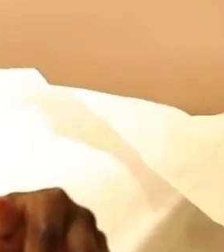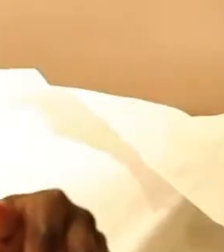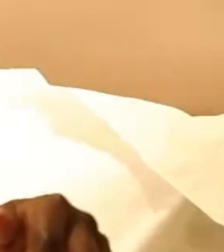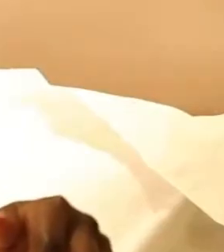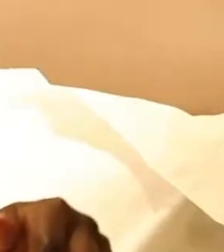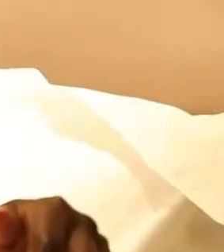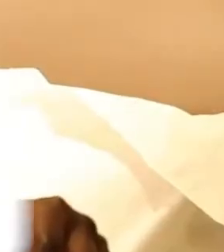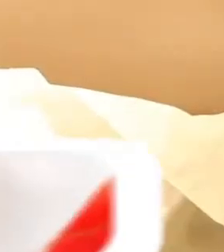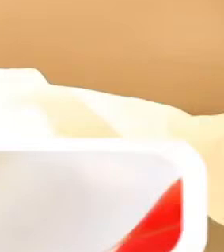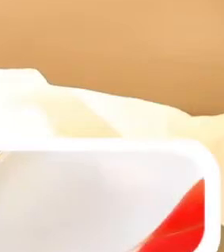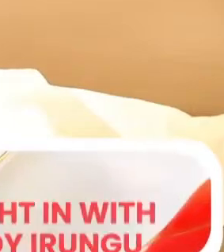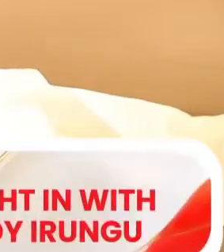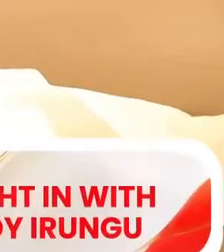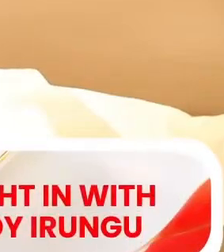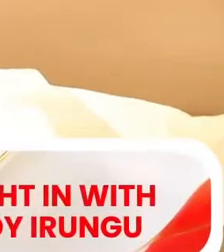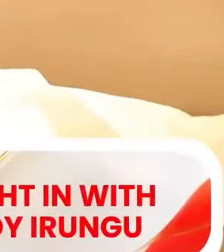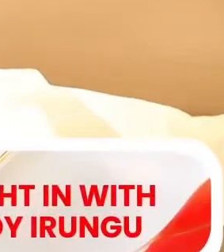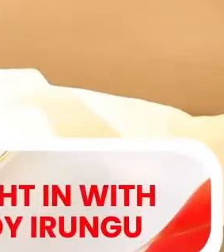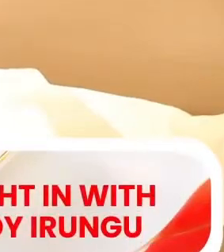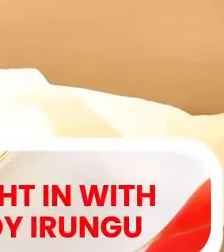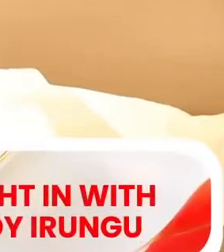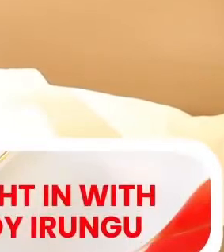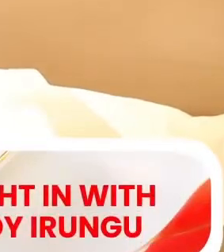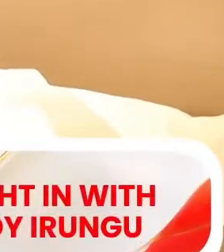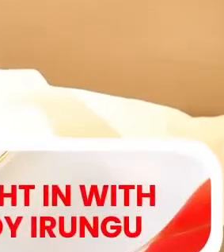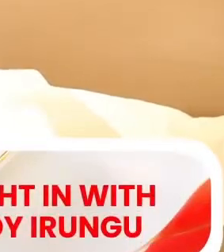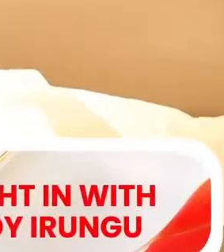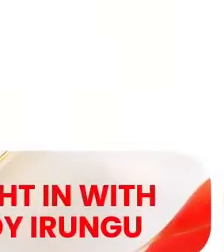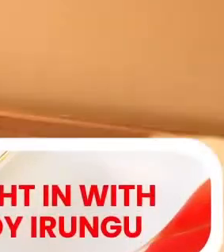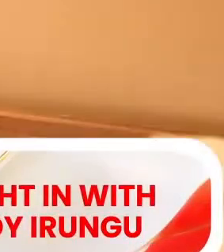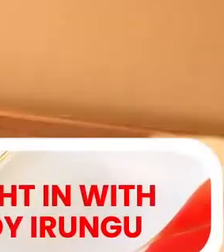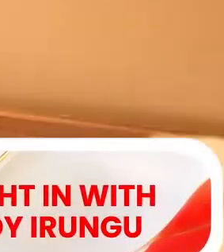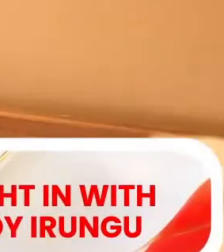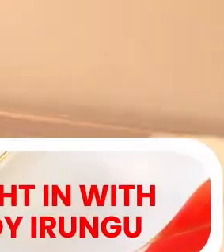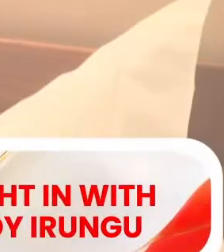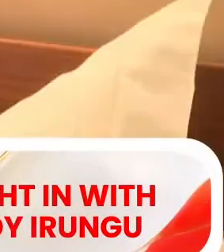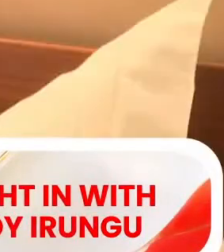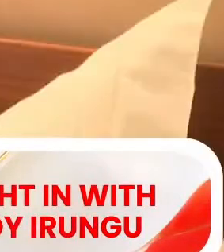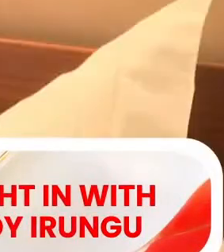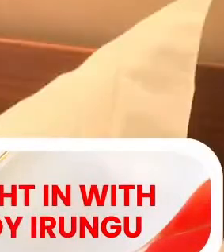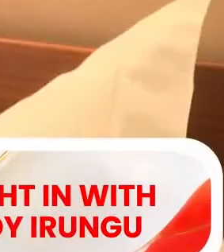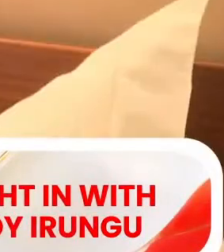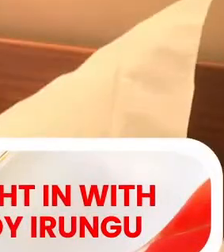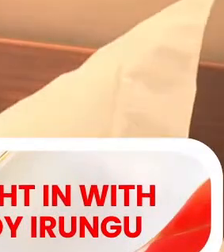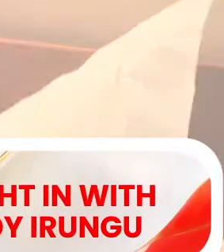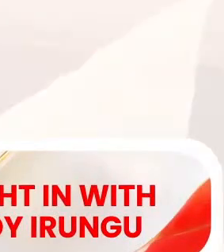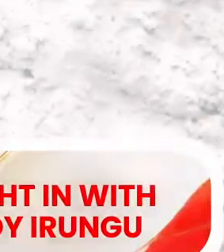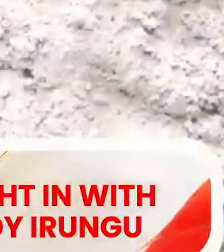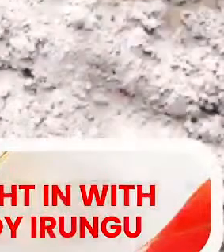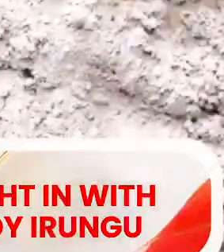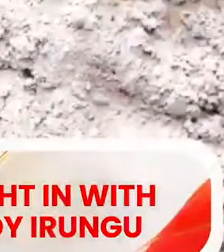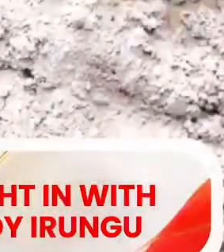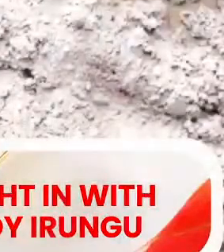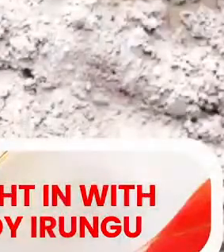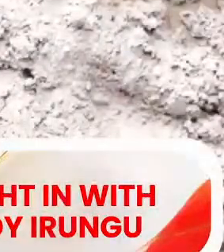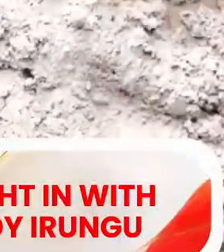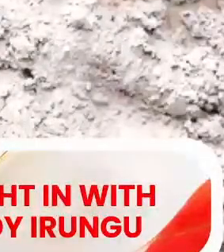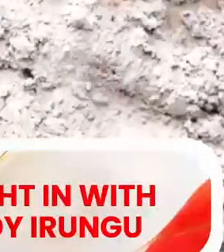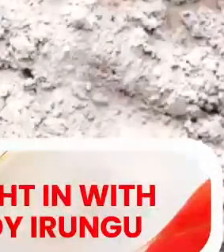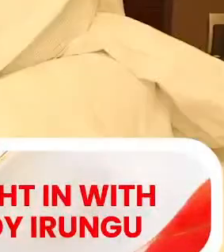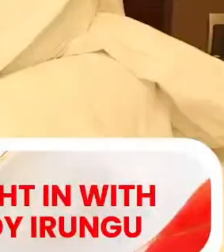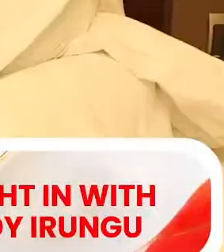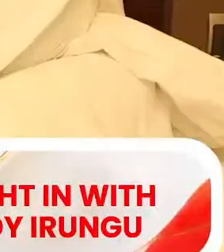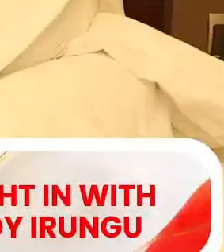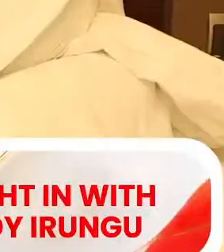Hello guys, and welcome to Night In with Joy Irungu. Joy Irungu. Joy Irungu. Heartbreak,